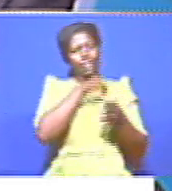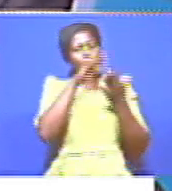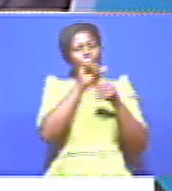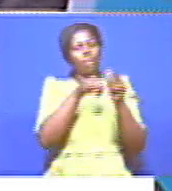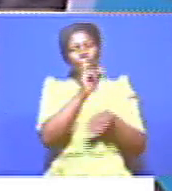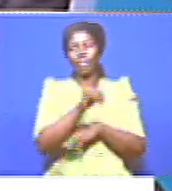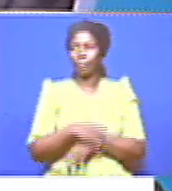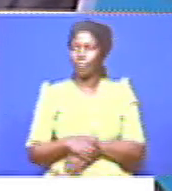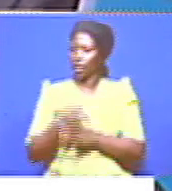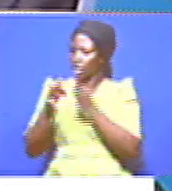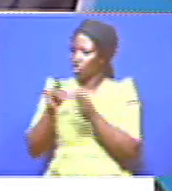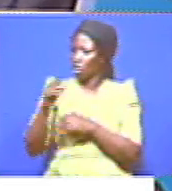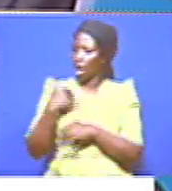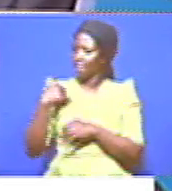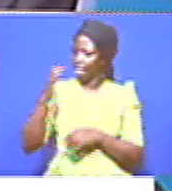the ethical